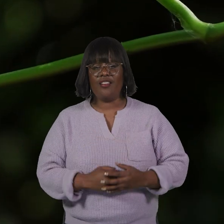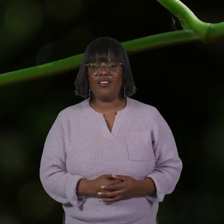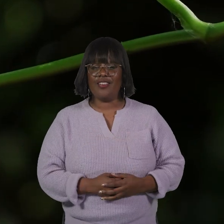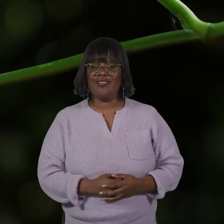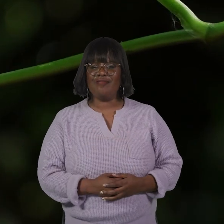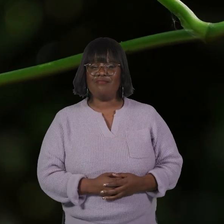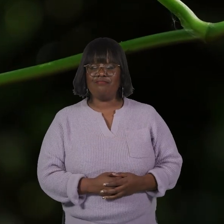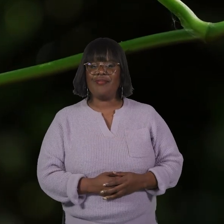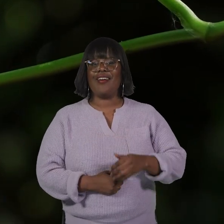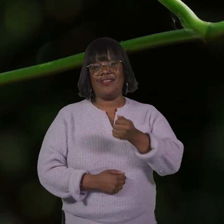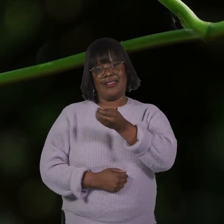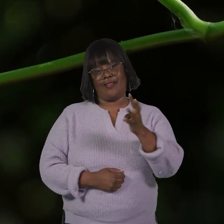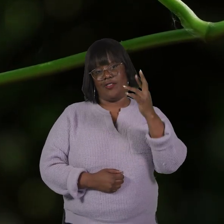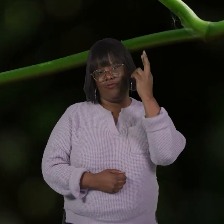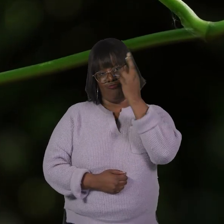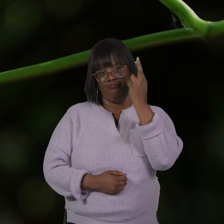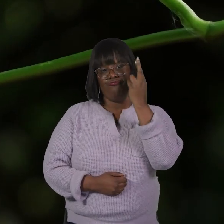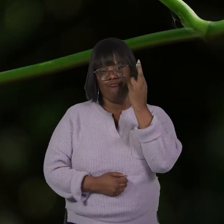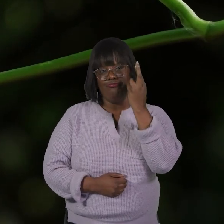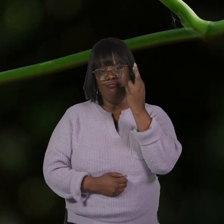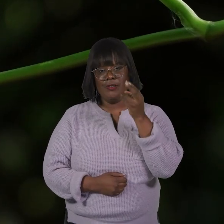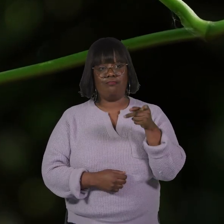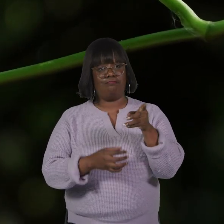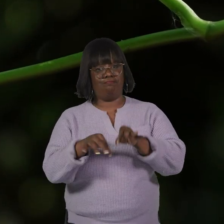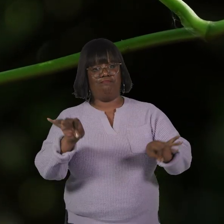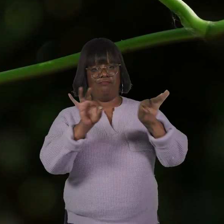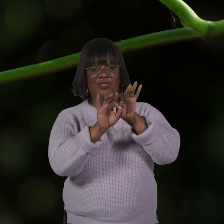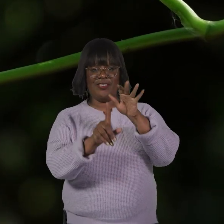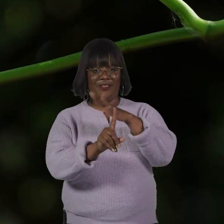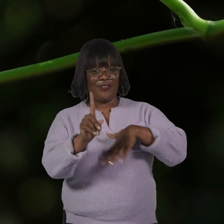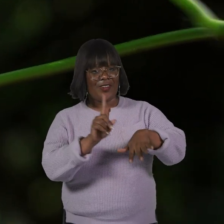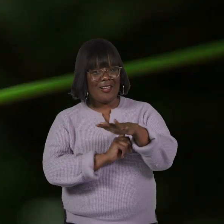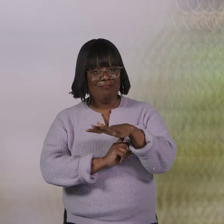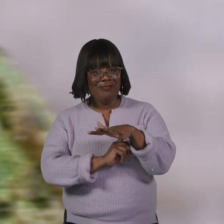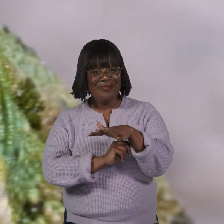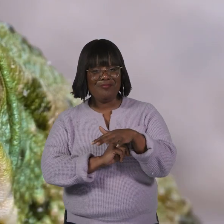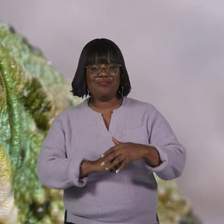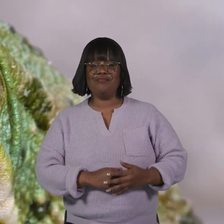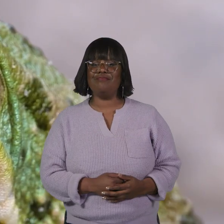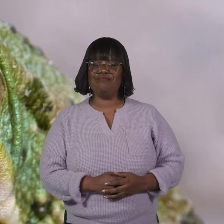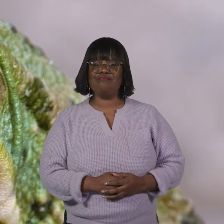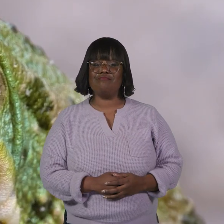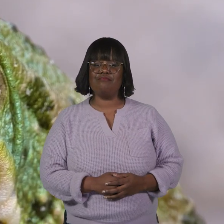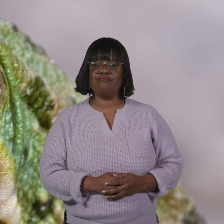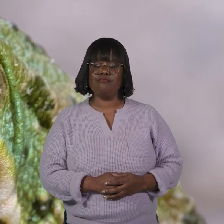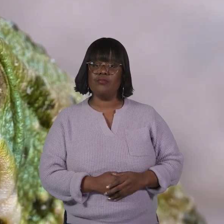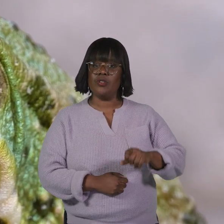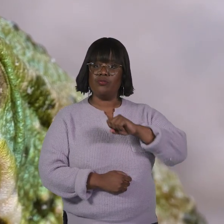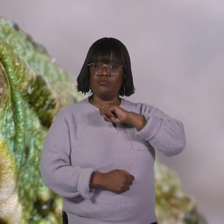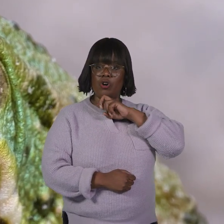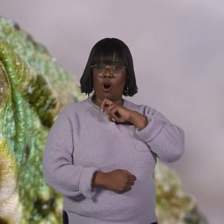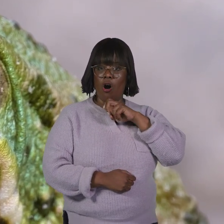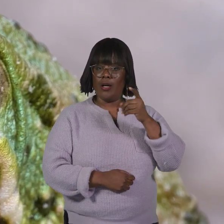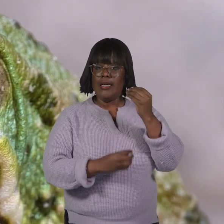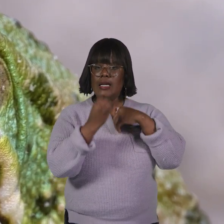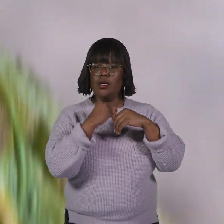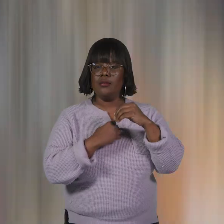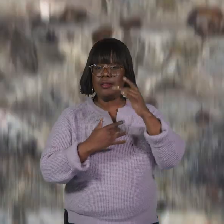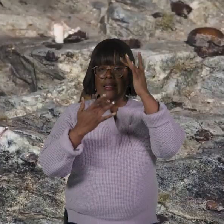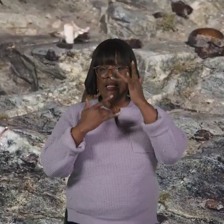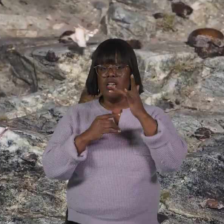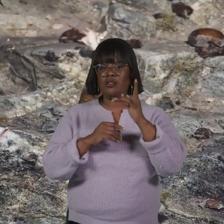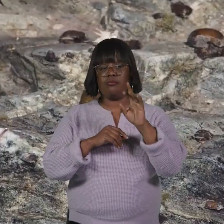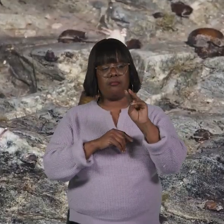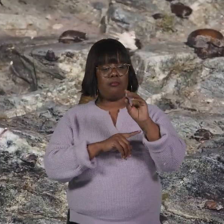There are several reasons why frogs are essential to the environment. Frogs eat disease-carrying mosquitoes